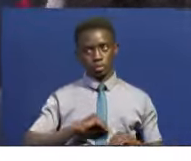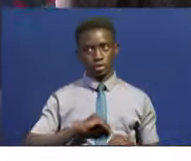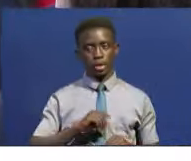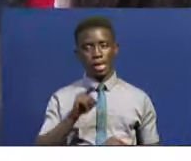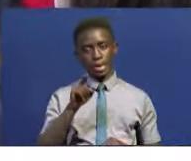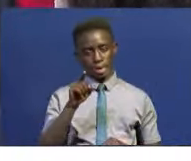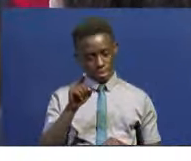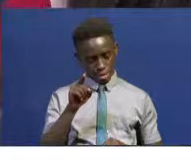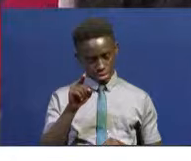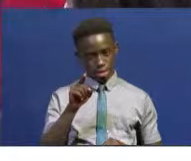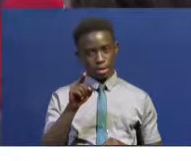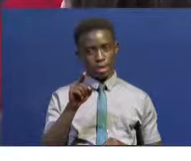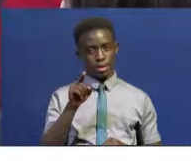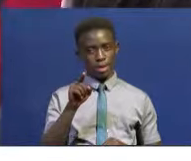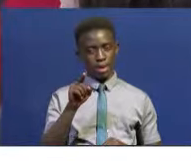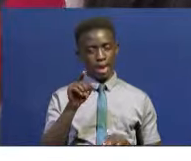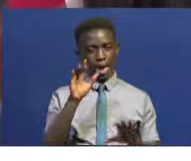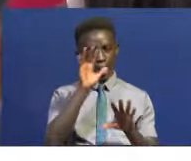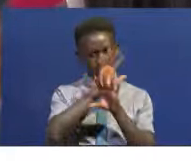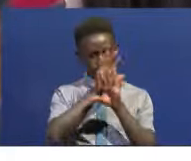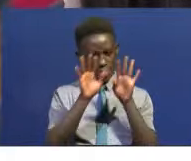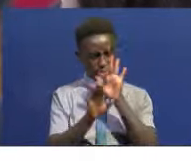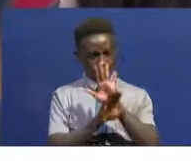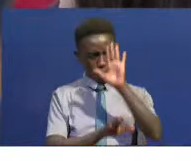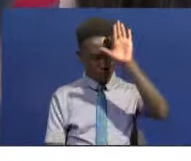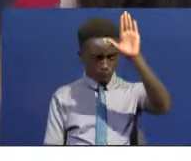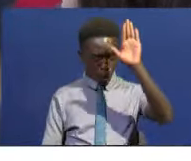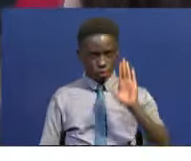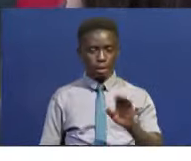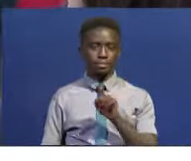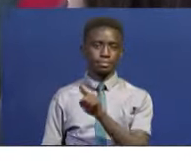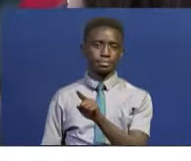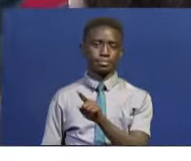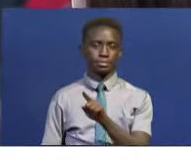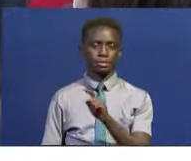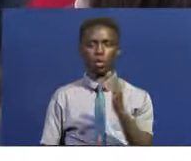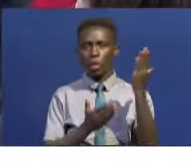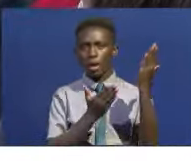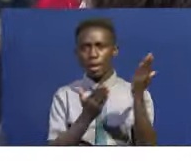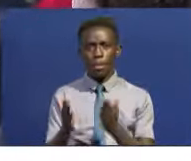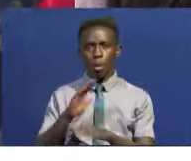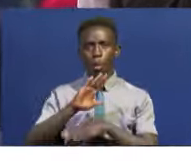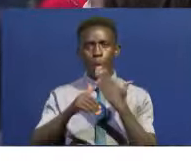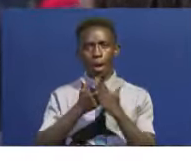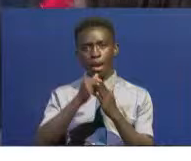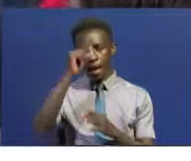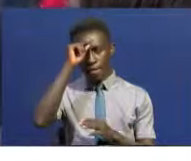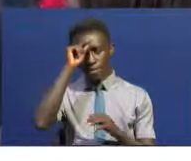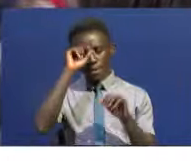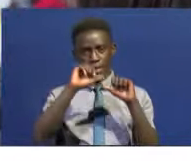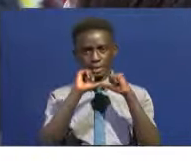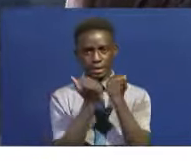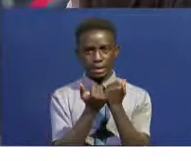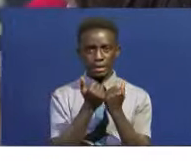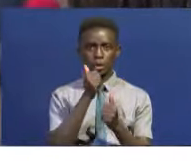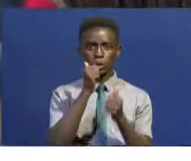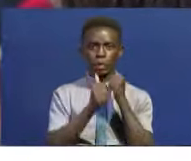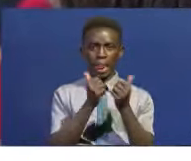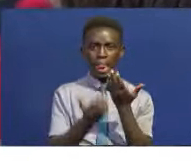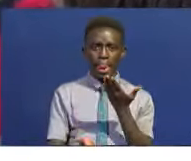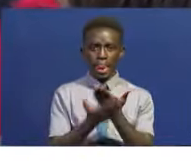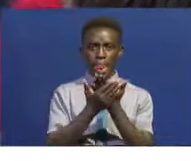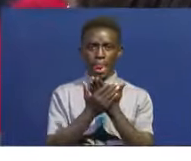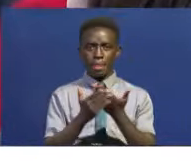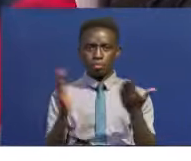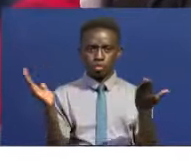bottom line of everything that he said today. And inviting all government agencies, those fighting corruption, those